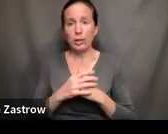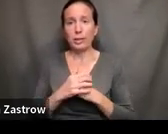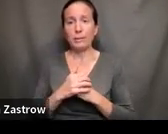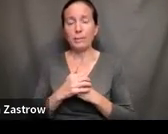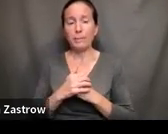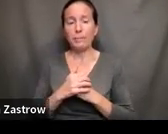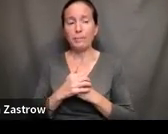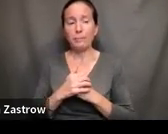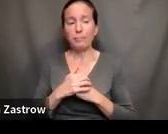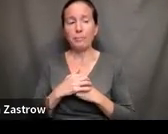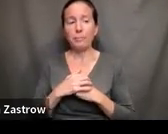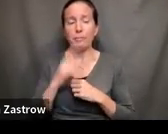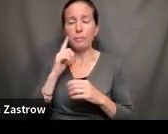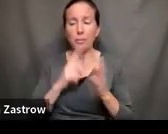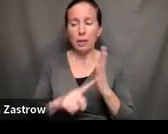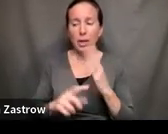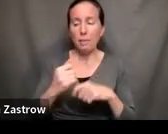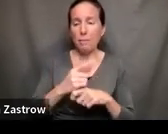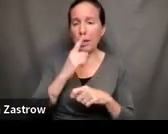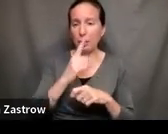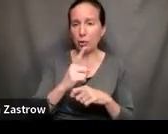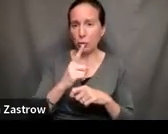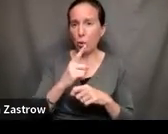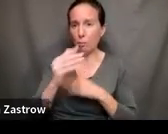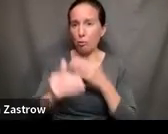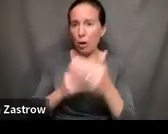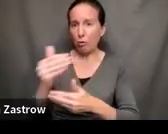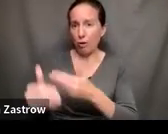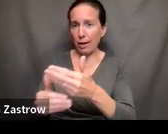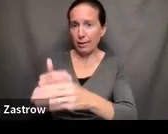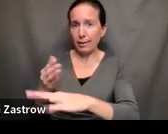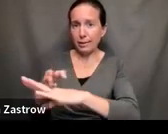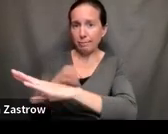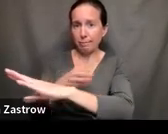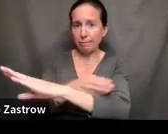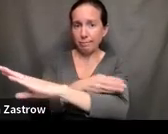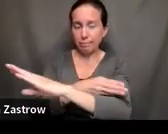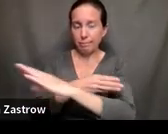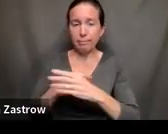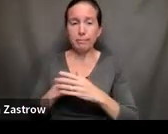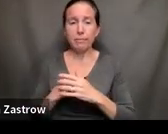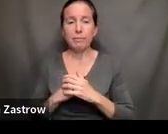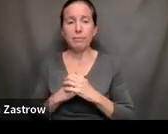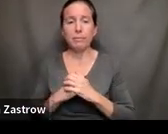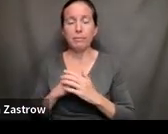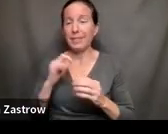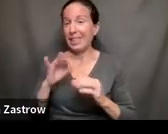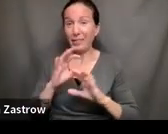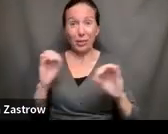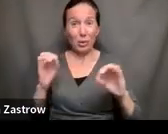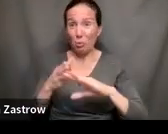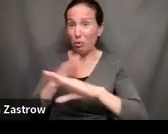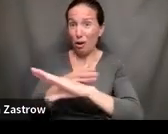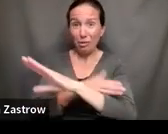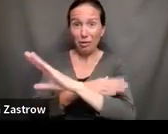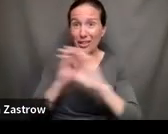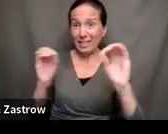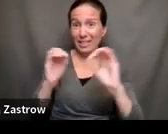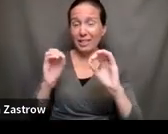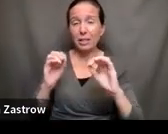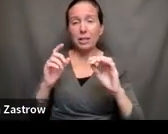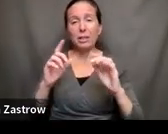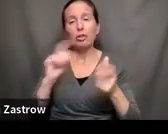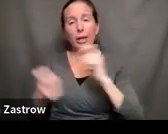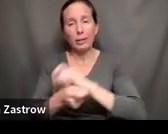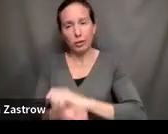is making progress or not before that reporting period ends. If they're not making progress, change something. And